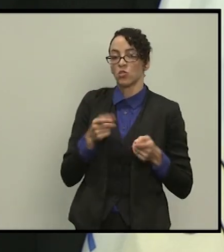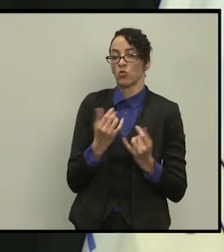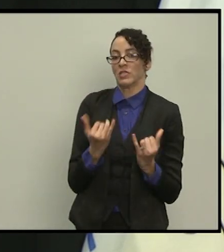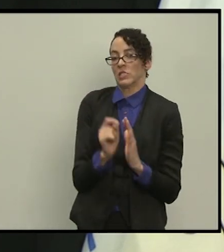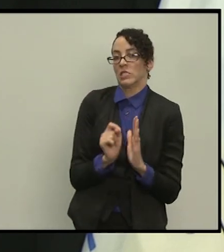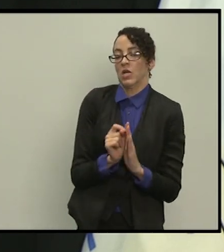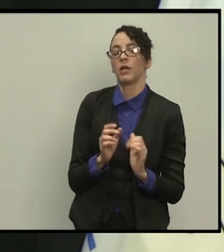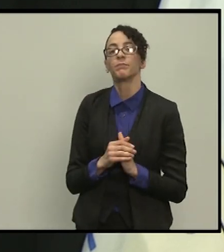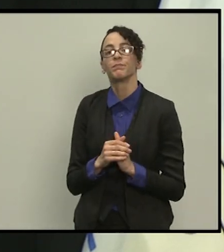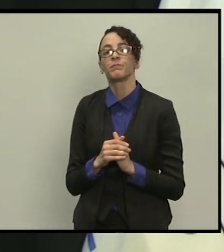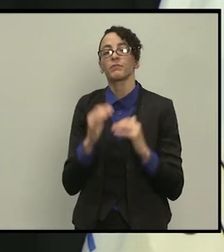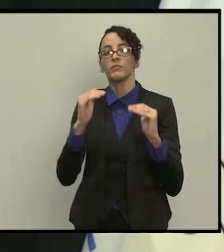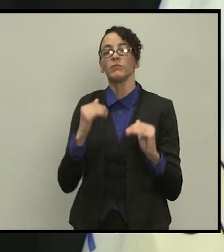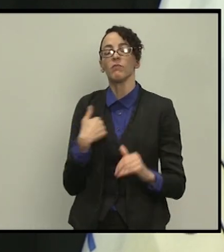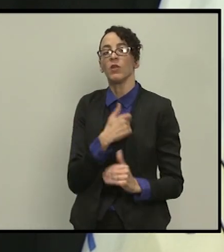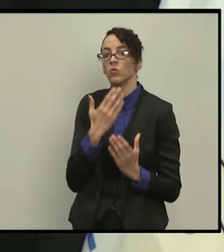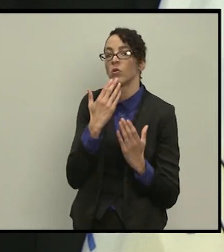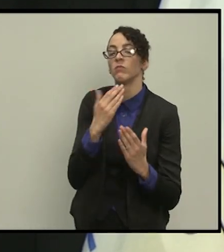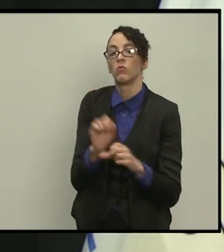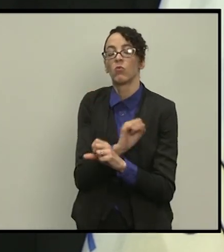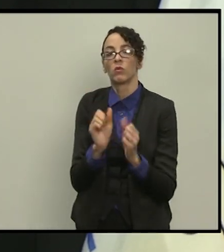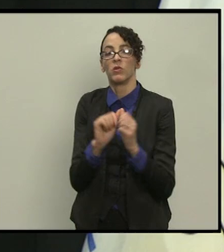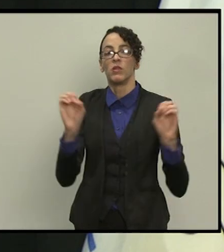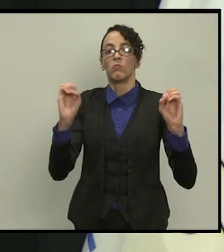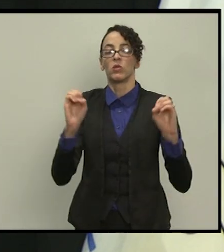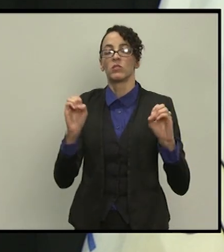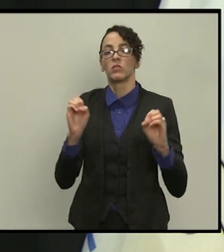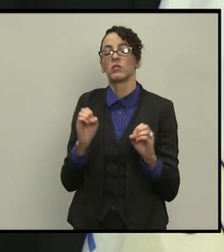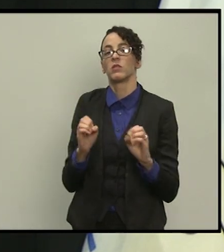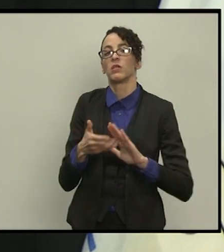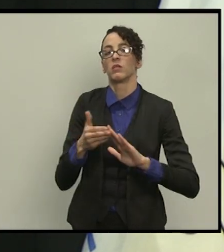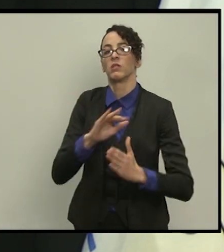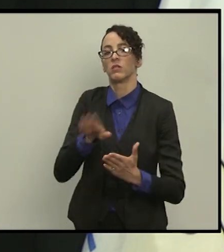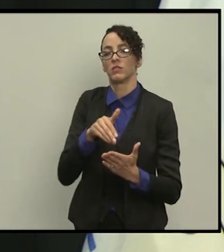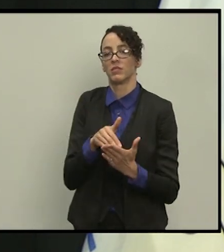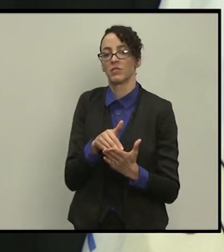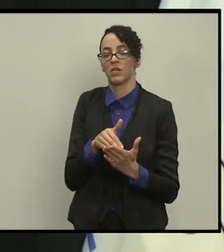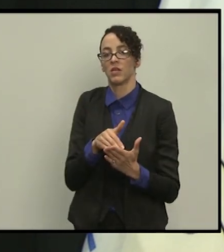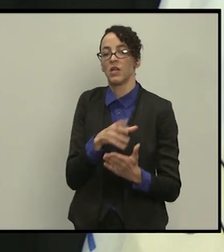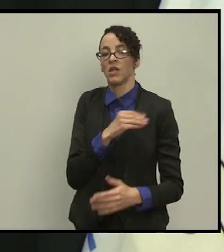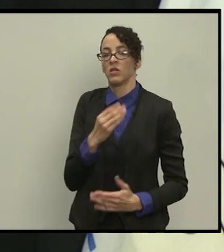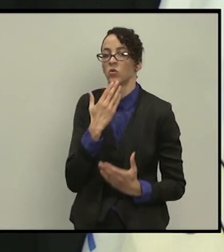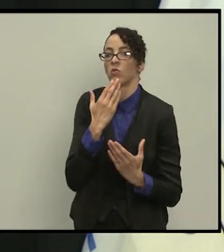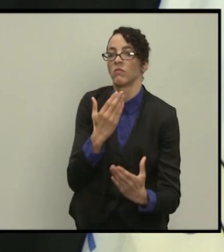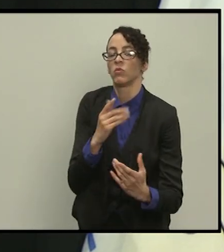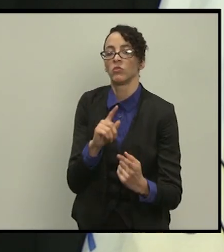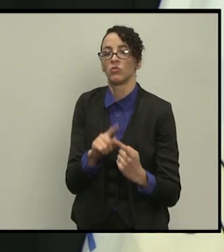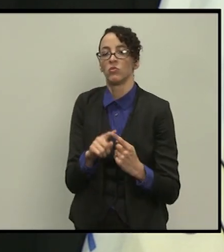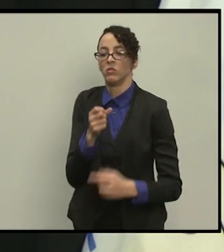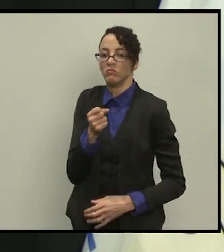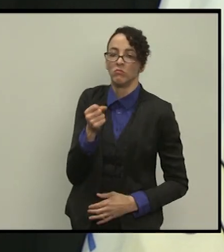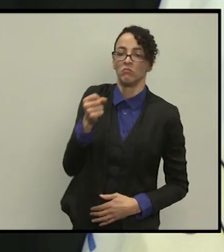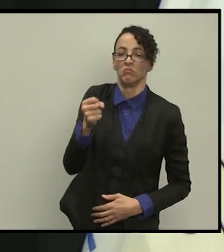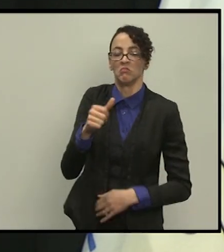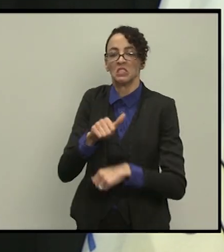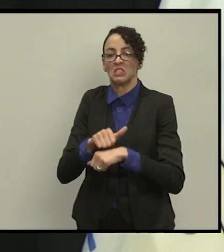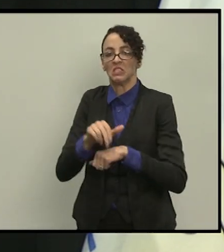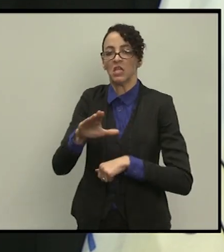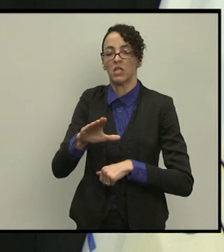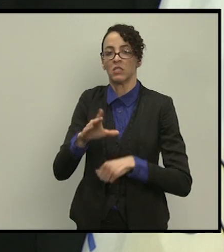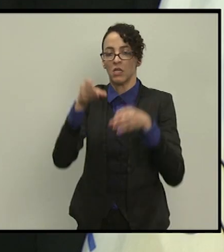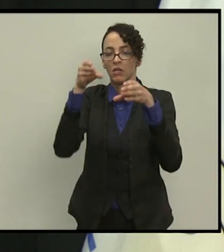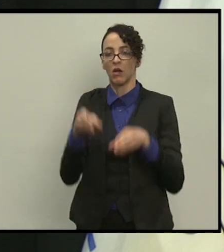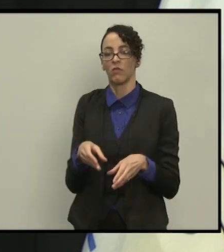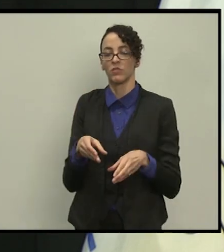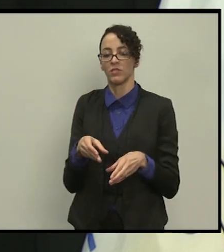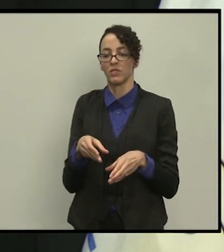the Emergency Operations Center and to be able to embed an equity officer at the Emergency Operations Center focused on ensuring our